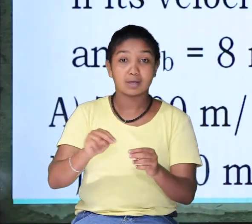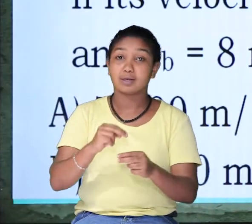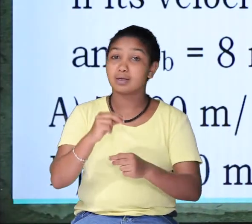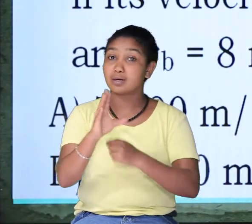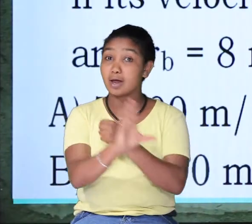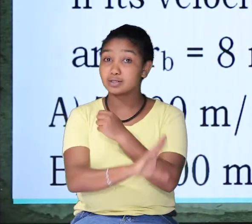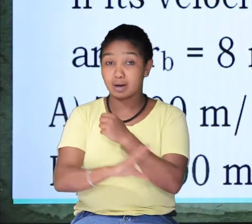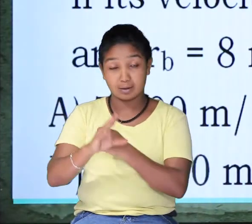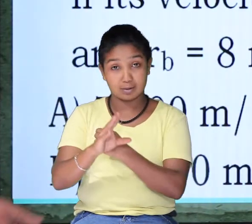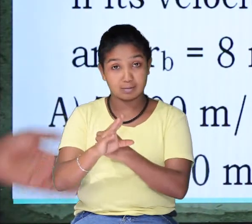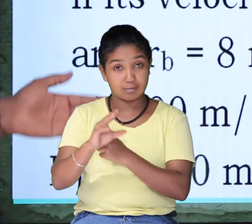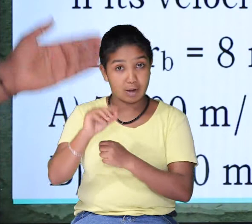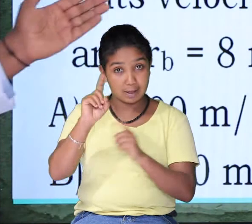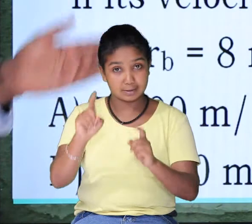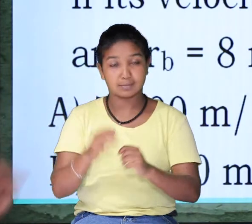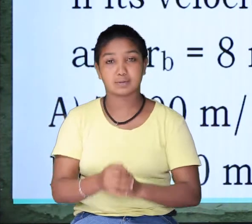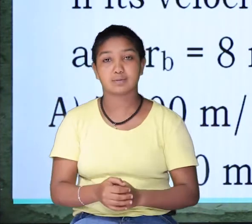So let's try to see,